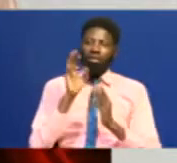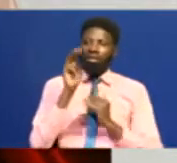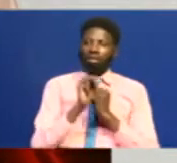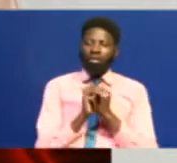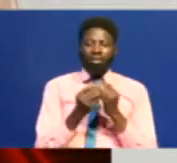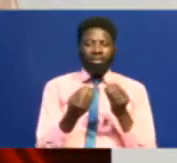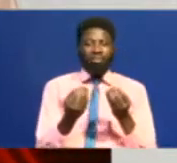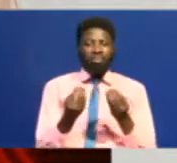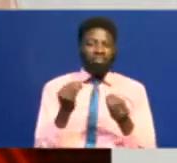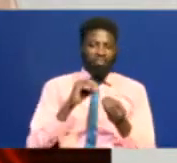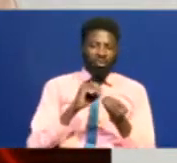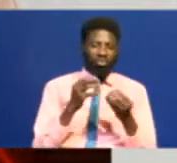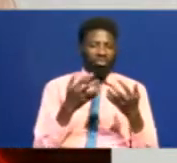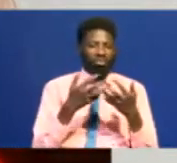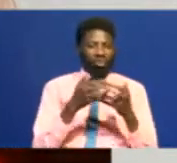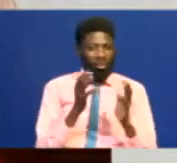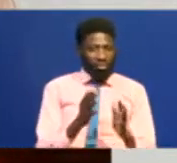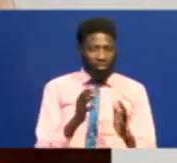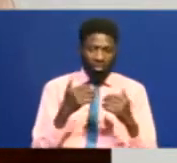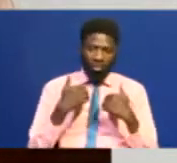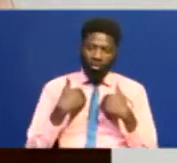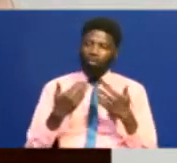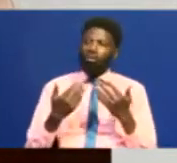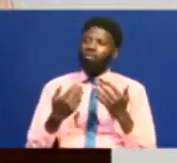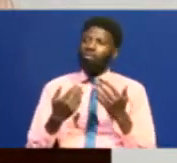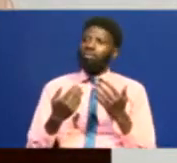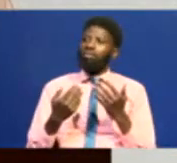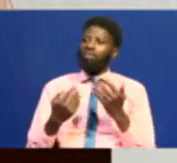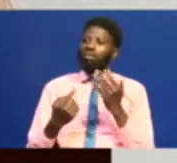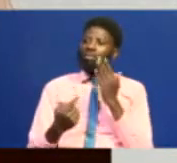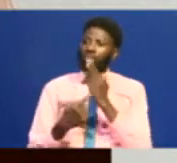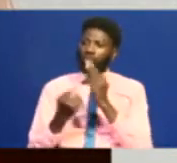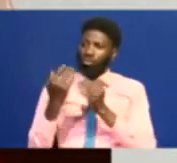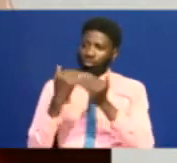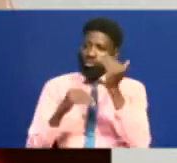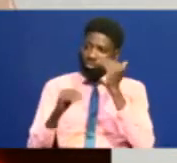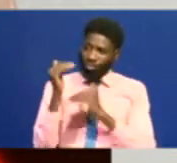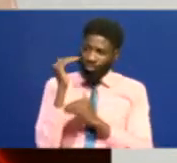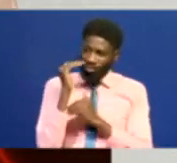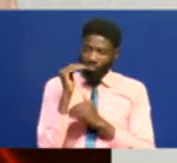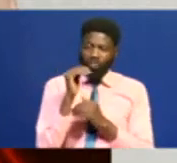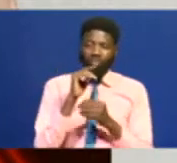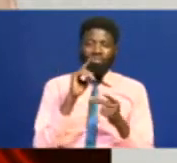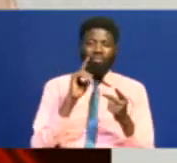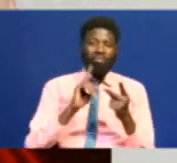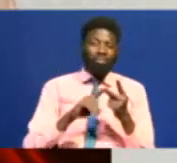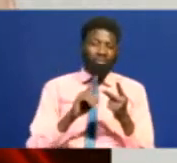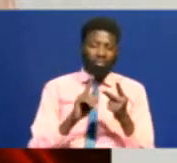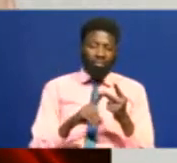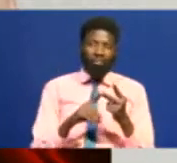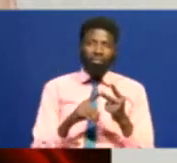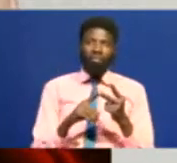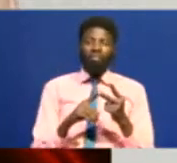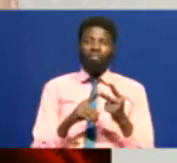have a certain, I think, the technical university and amongst others who are already,